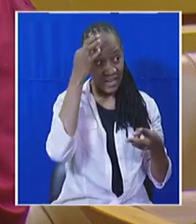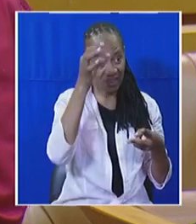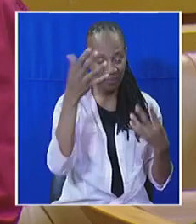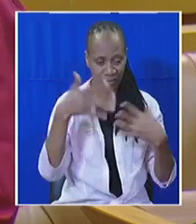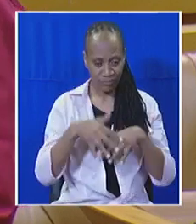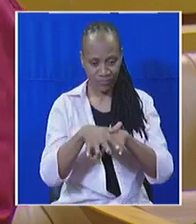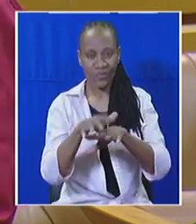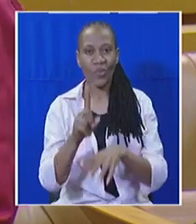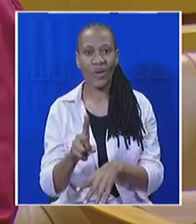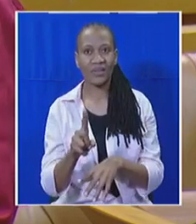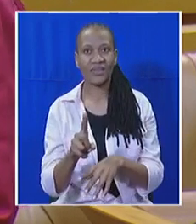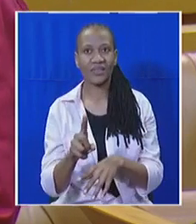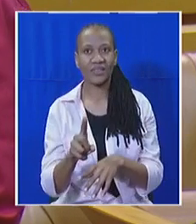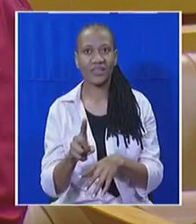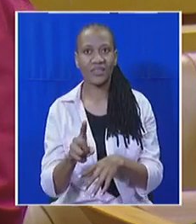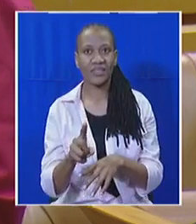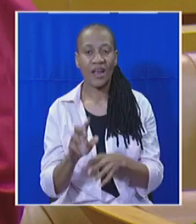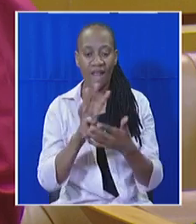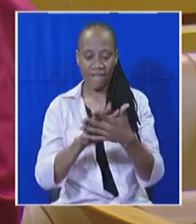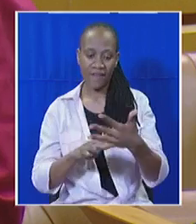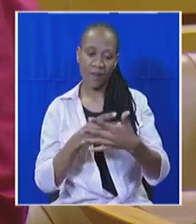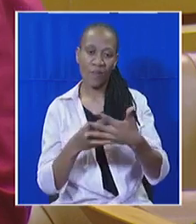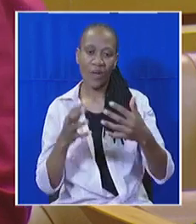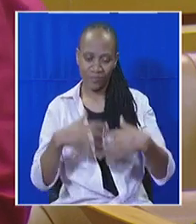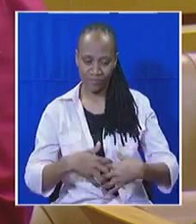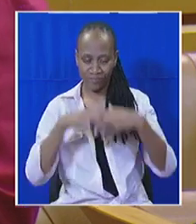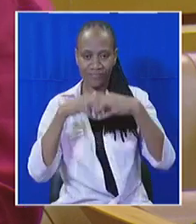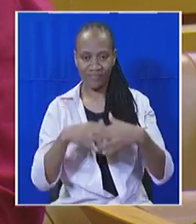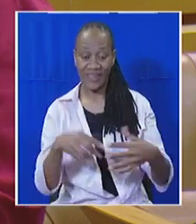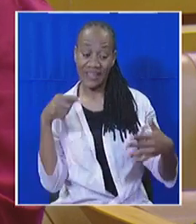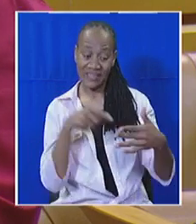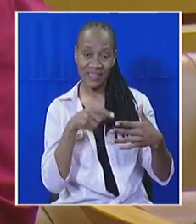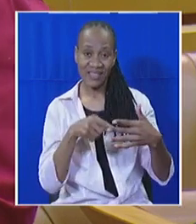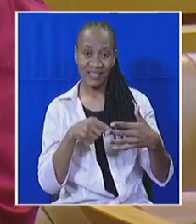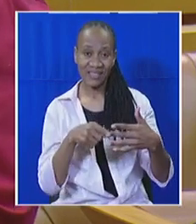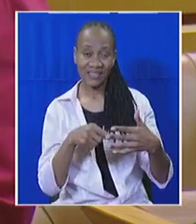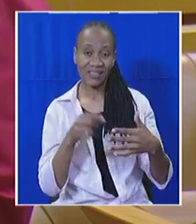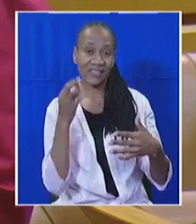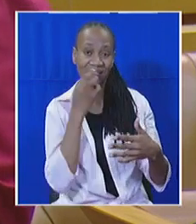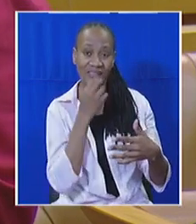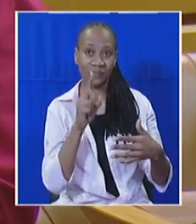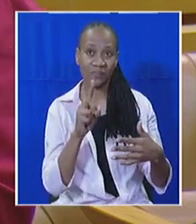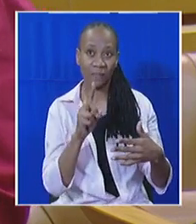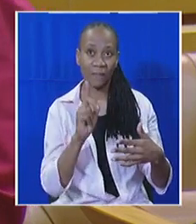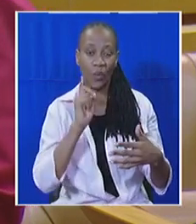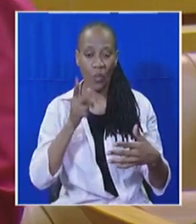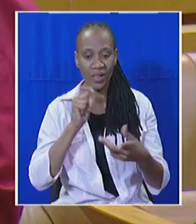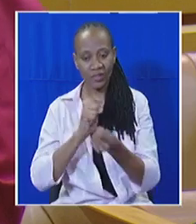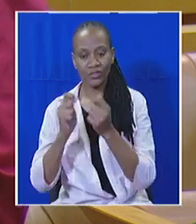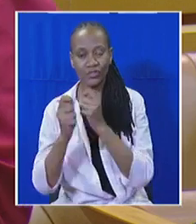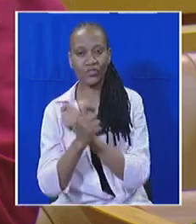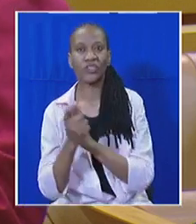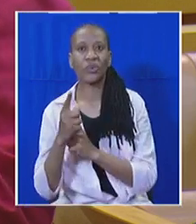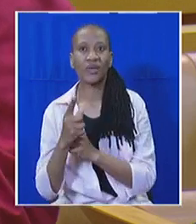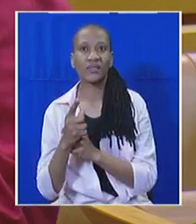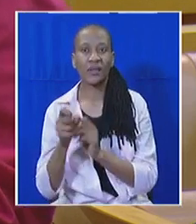GEAR, a macroeconomic policy framework which justified and entrenched the capitalist logic of